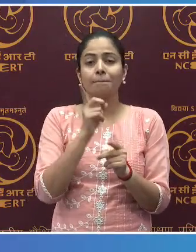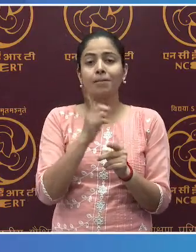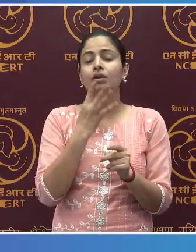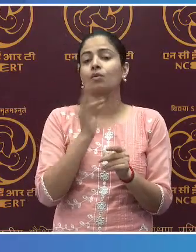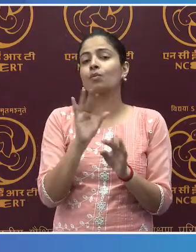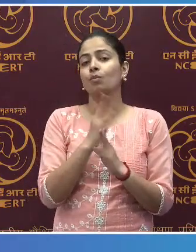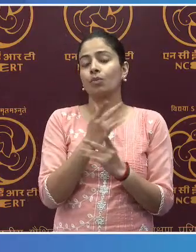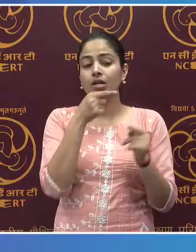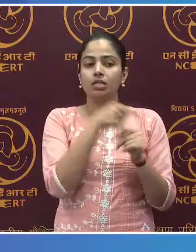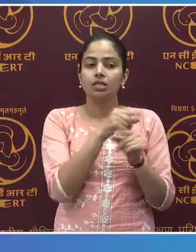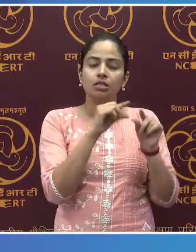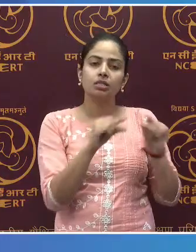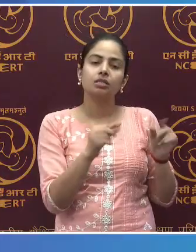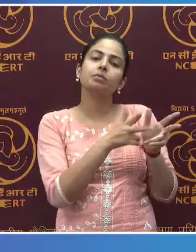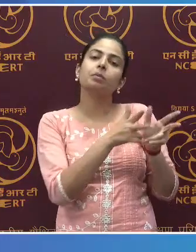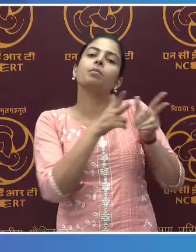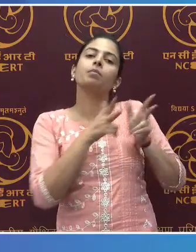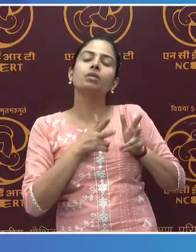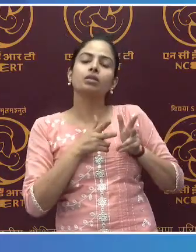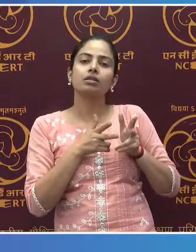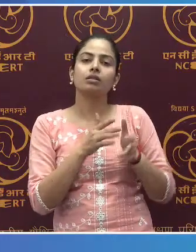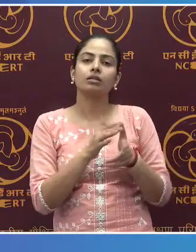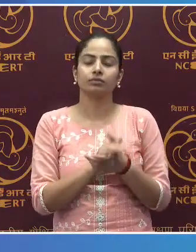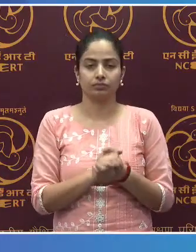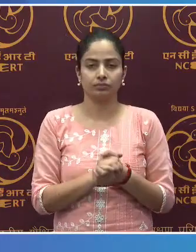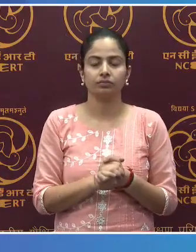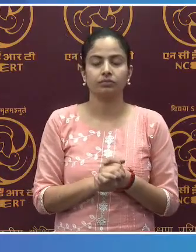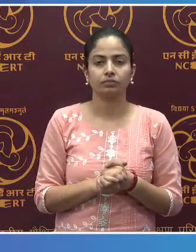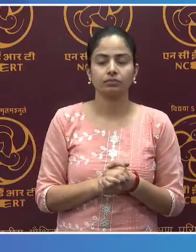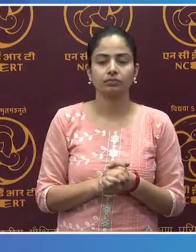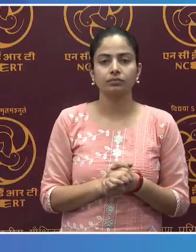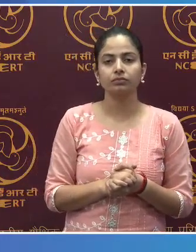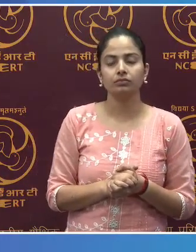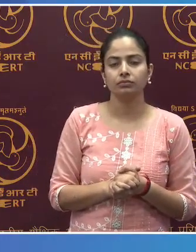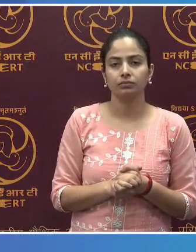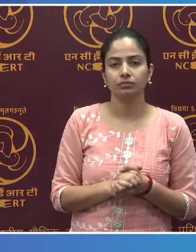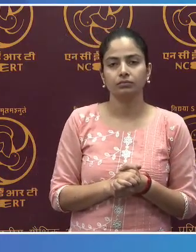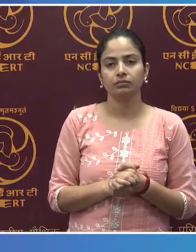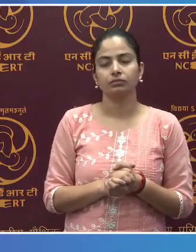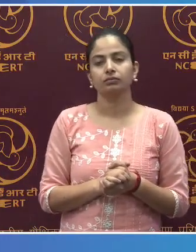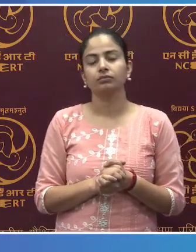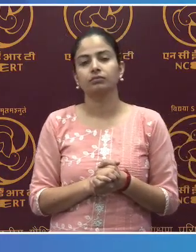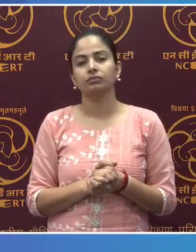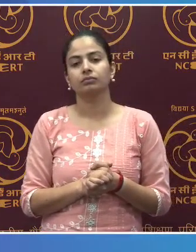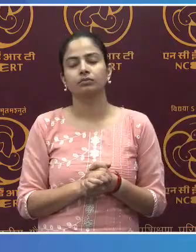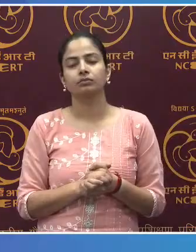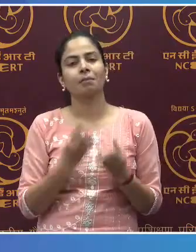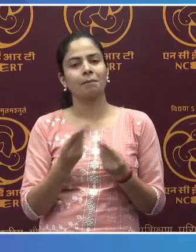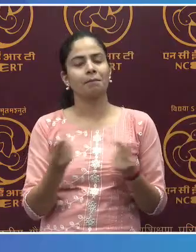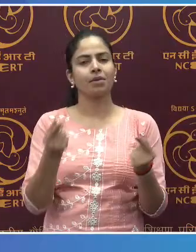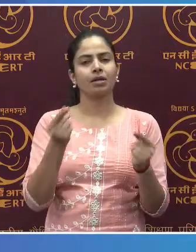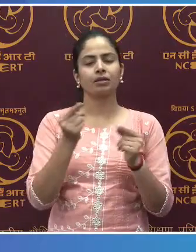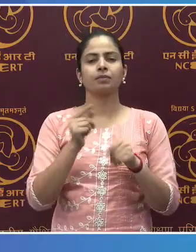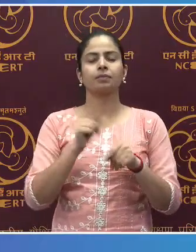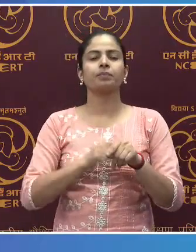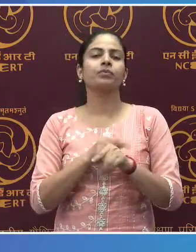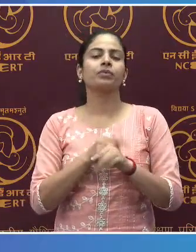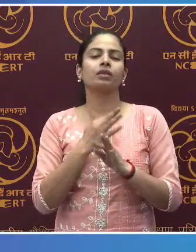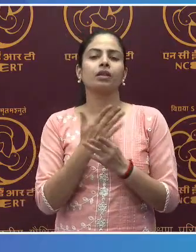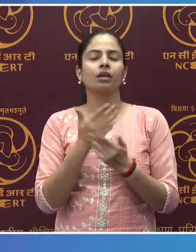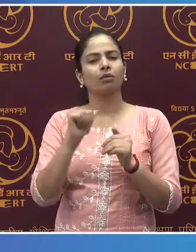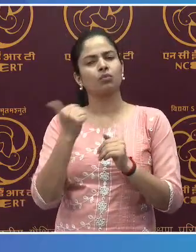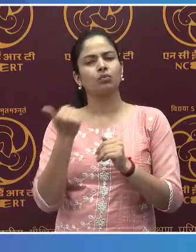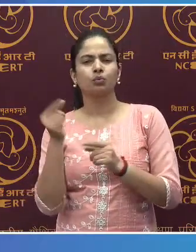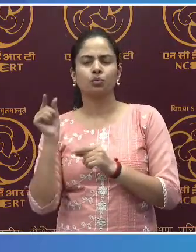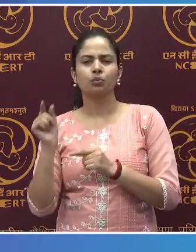whether the quote is suitable with the philosophy of the chapter given is there. That's really very important. So, many times these quotes are given by any